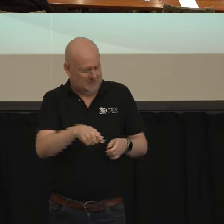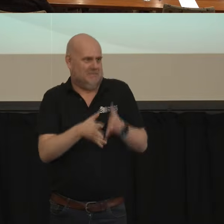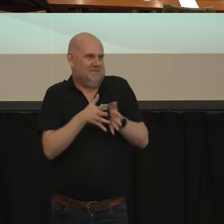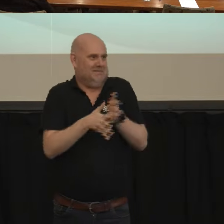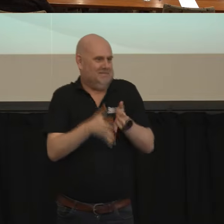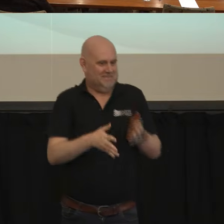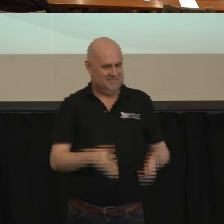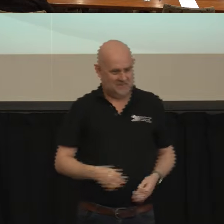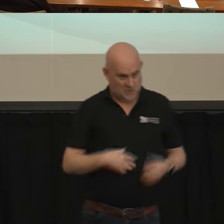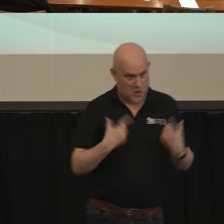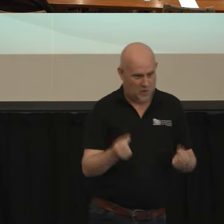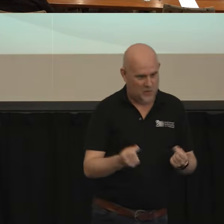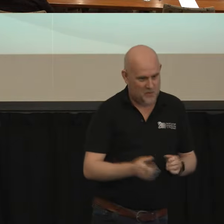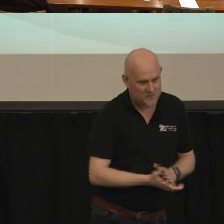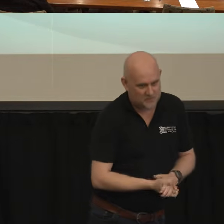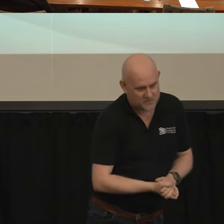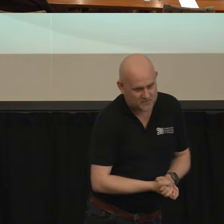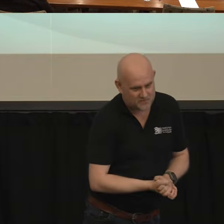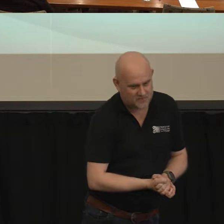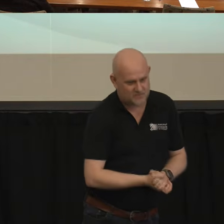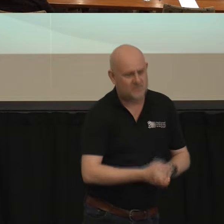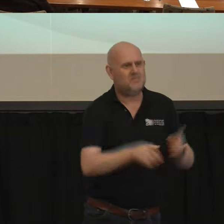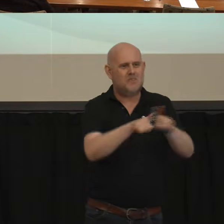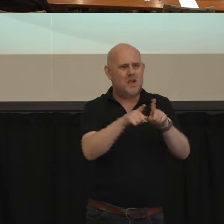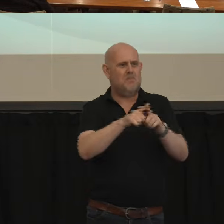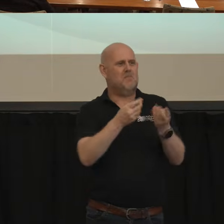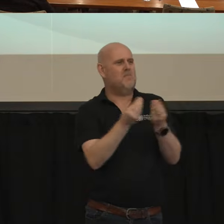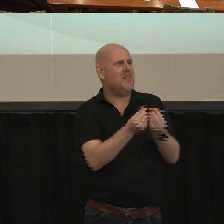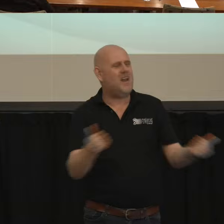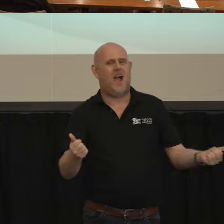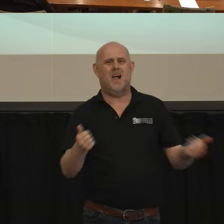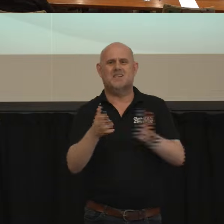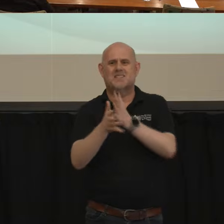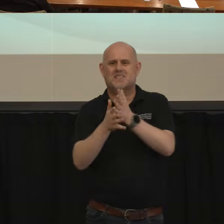compulsory, especially because we're there for the deaf.